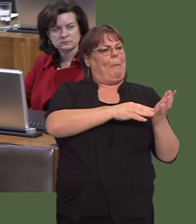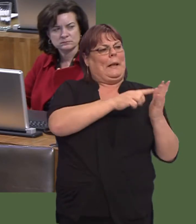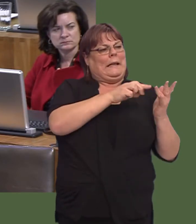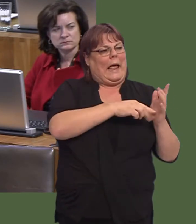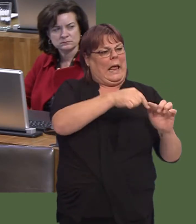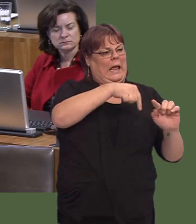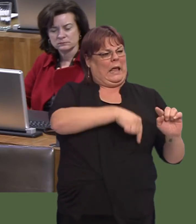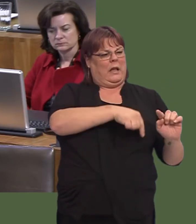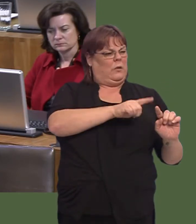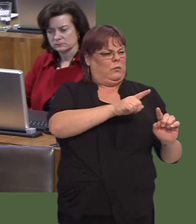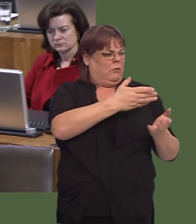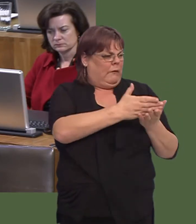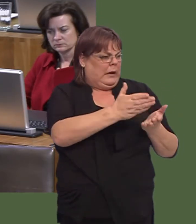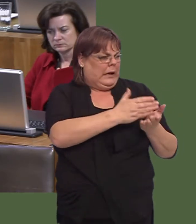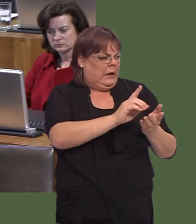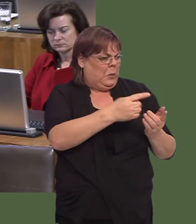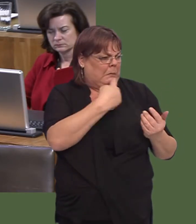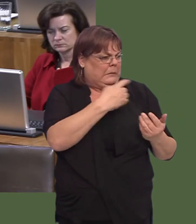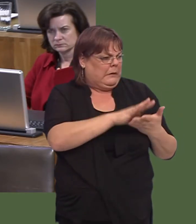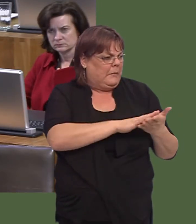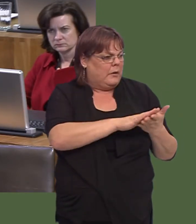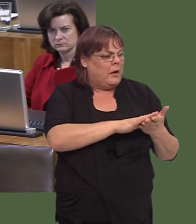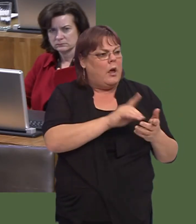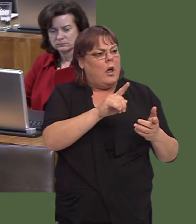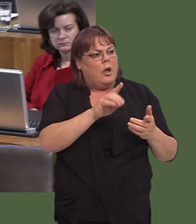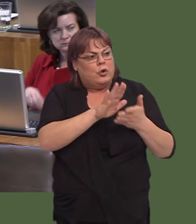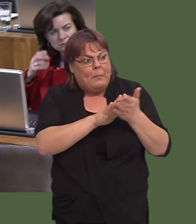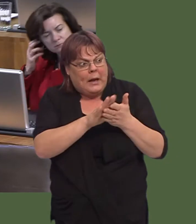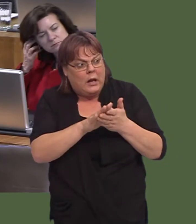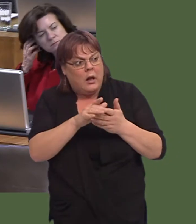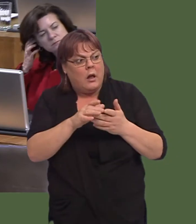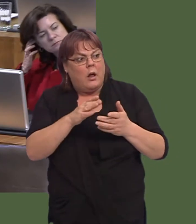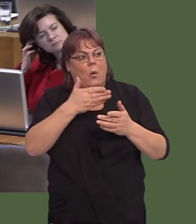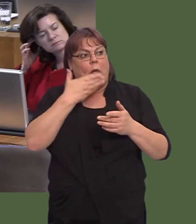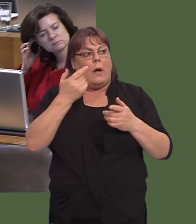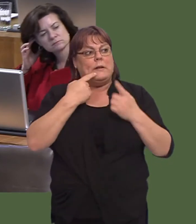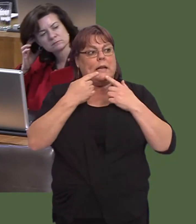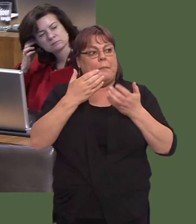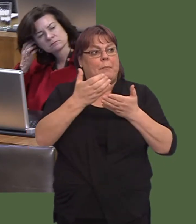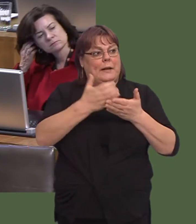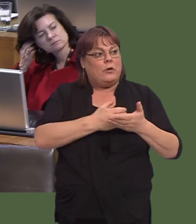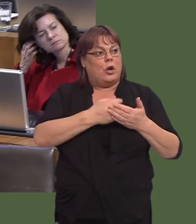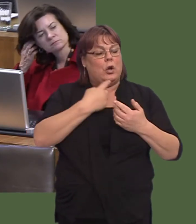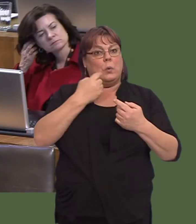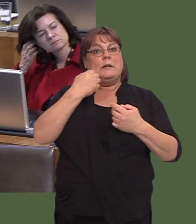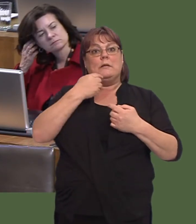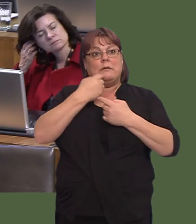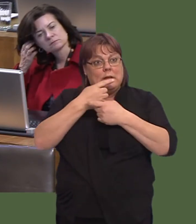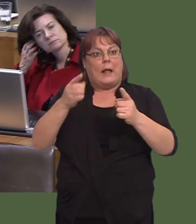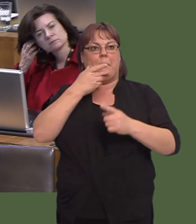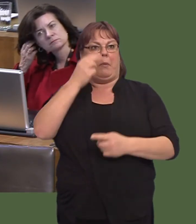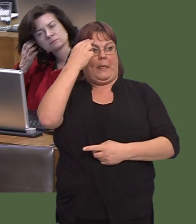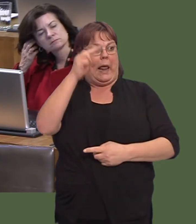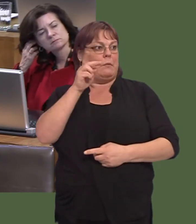clear about that. If he is saying that if it wasn't for data protection, he would out complainants, then he needs to take a